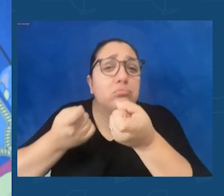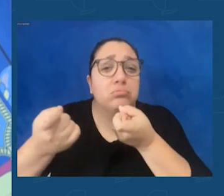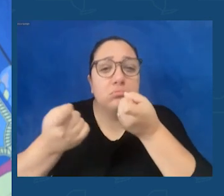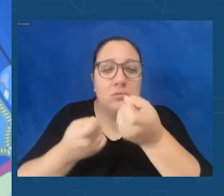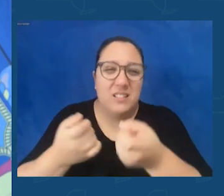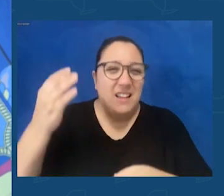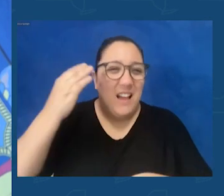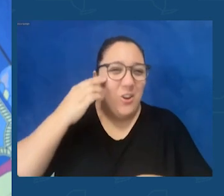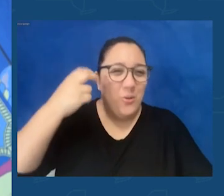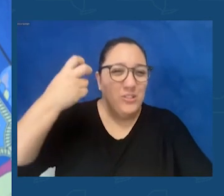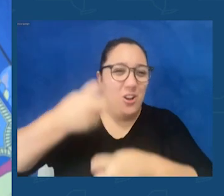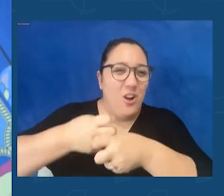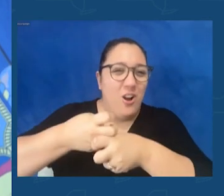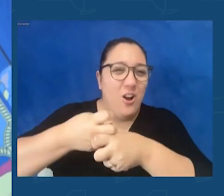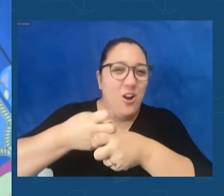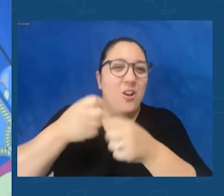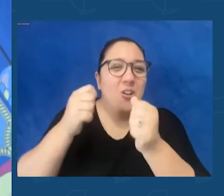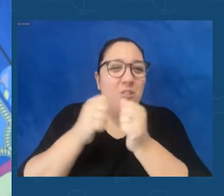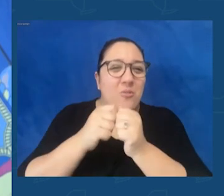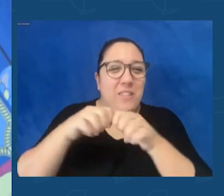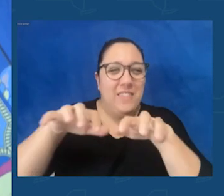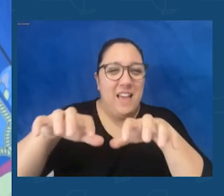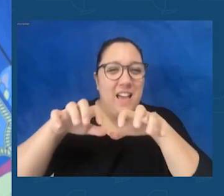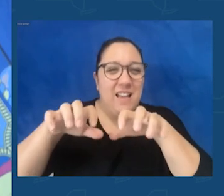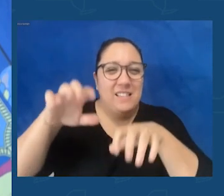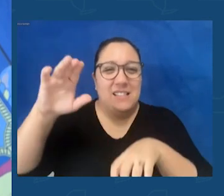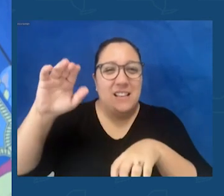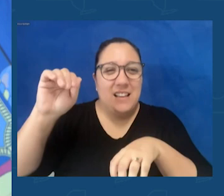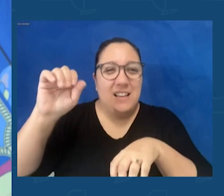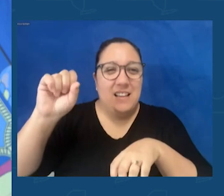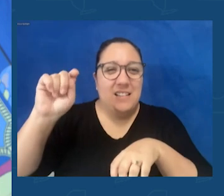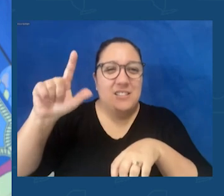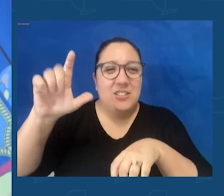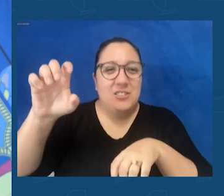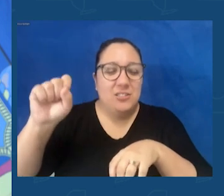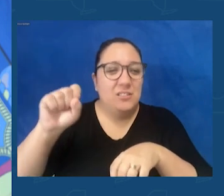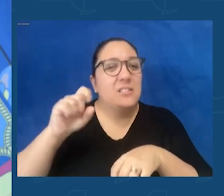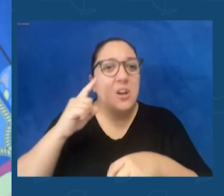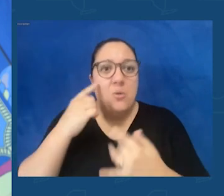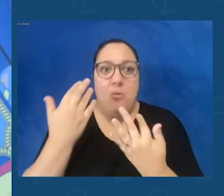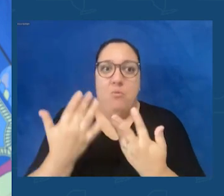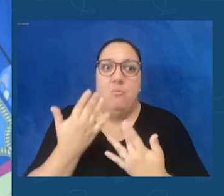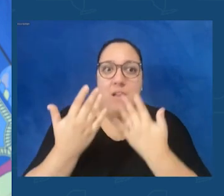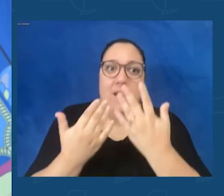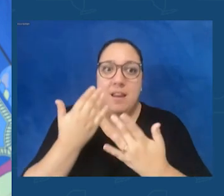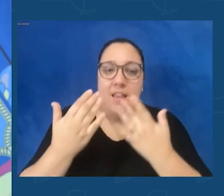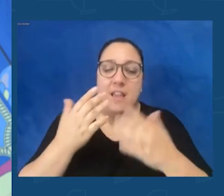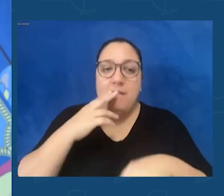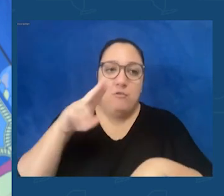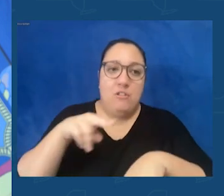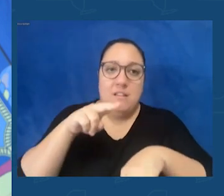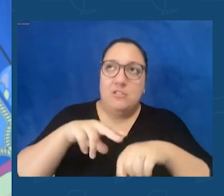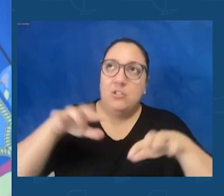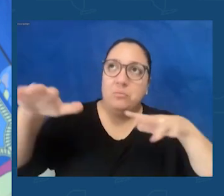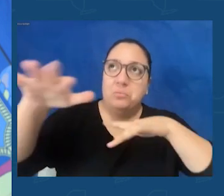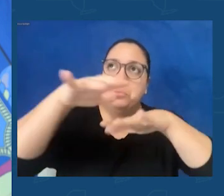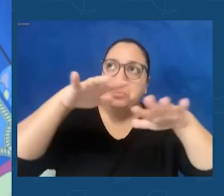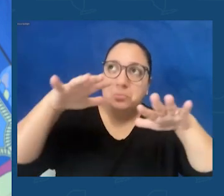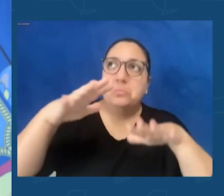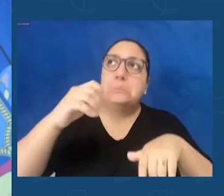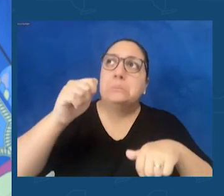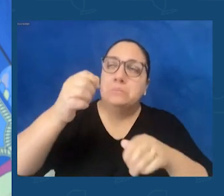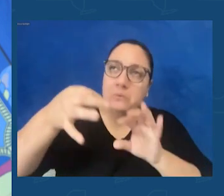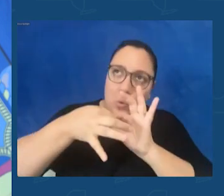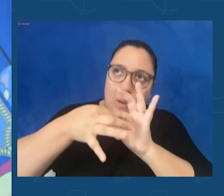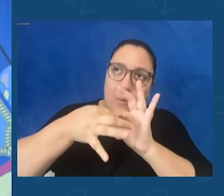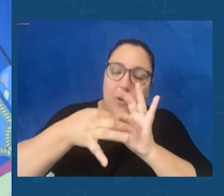tried to come up a few times, and we're just kind of still waiting for Mother Nature to cooperate. But luckily, you're a year-round community. I mean, there are some communities that if it doesn't snow and there's